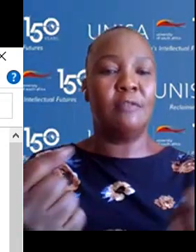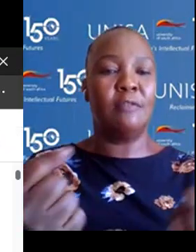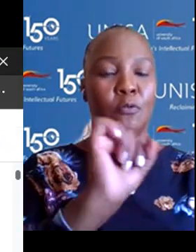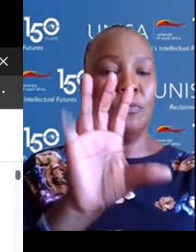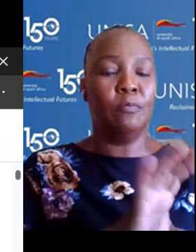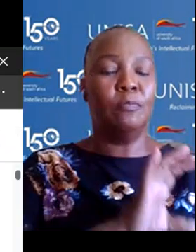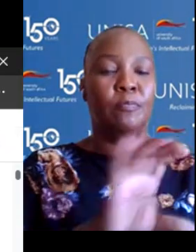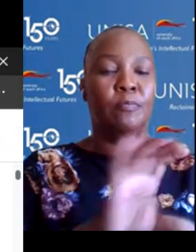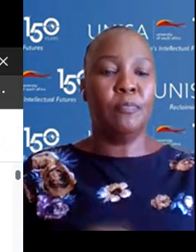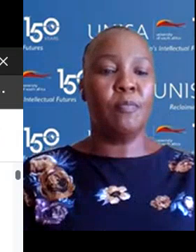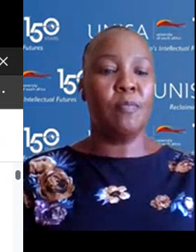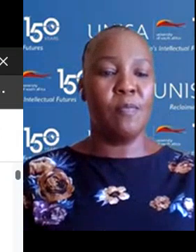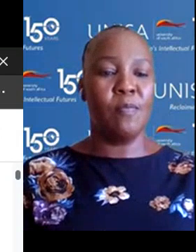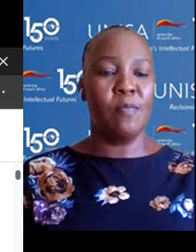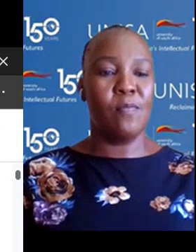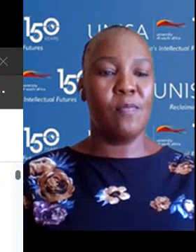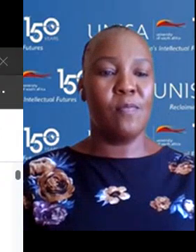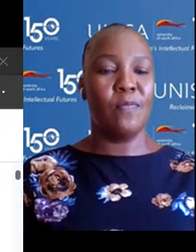Of course, yes.